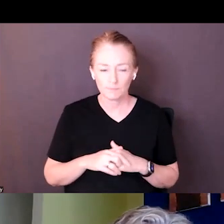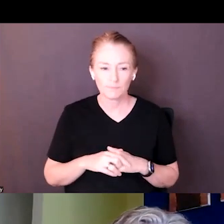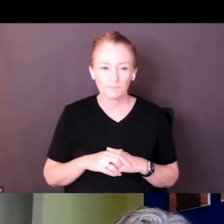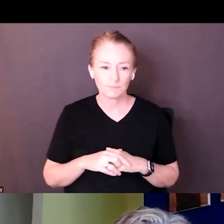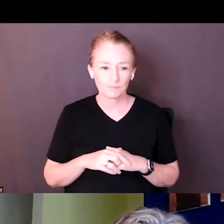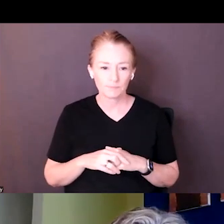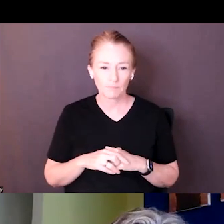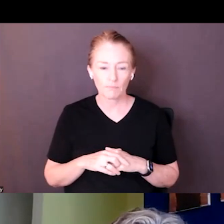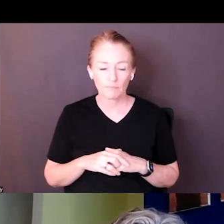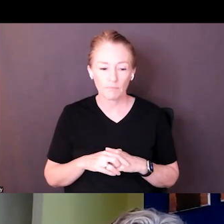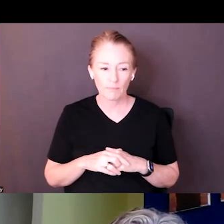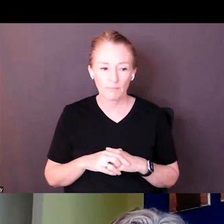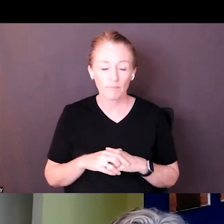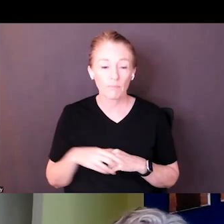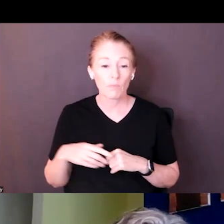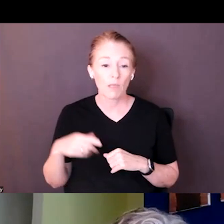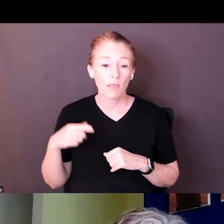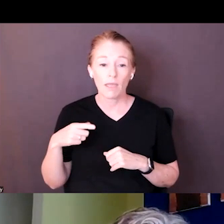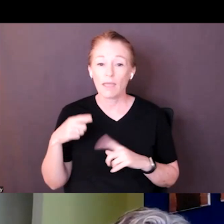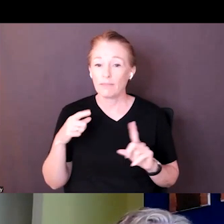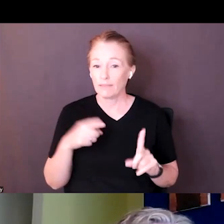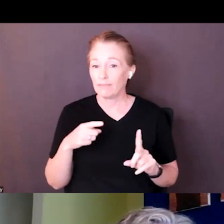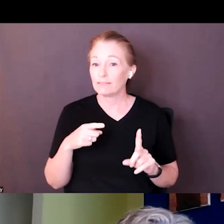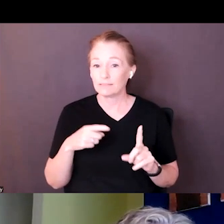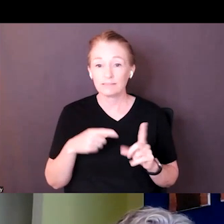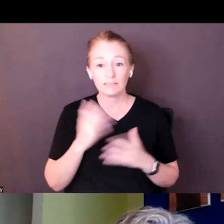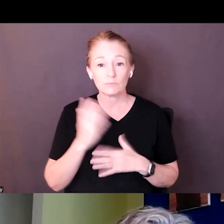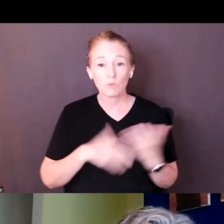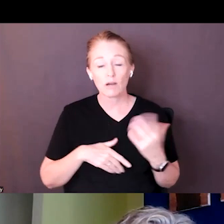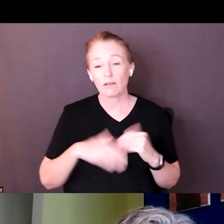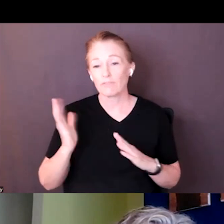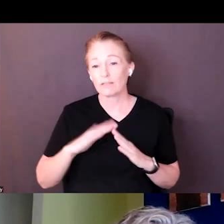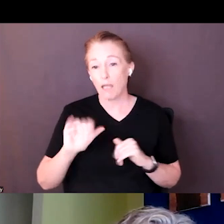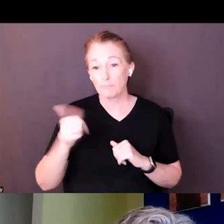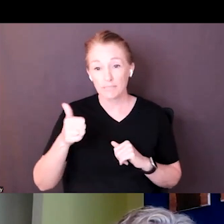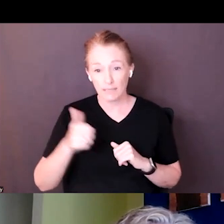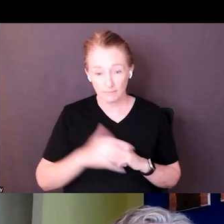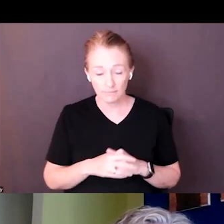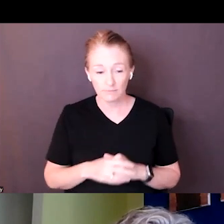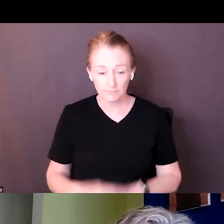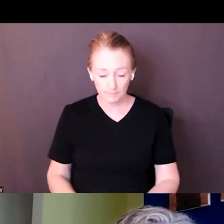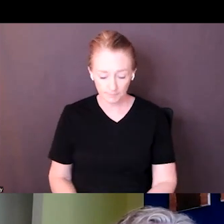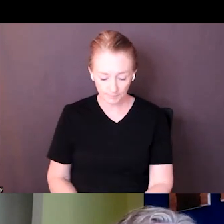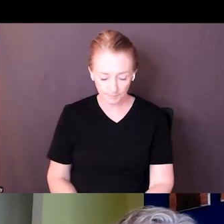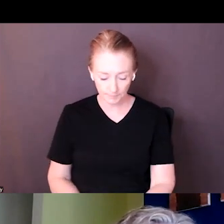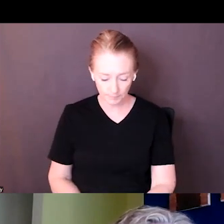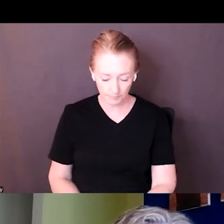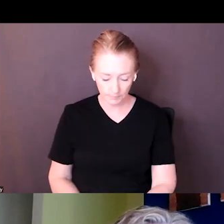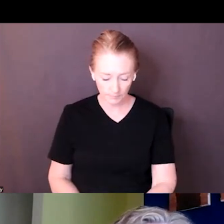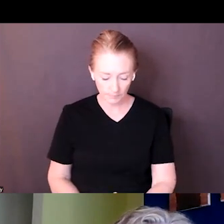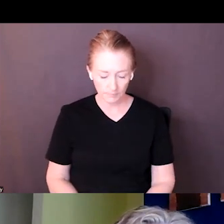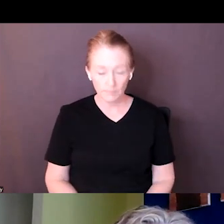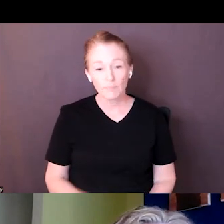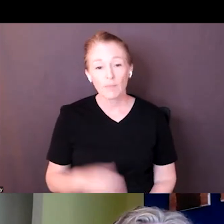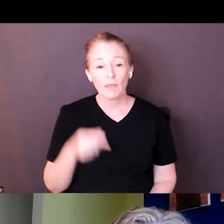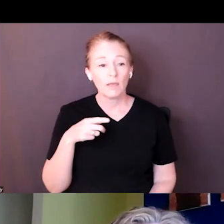And then this is part of the top 10. And this is a new view. And this